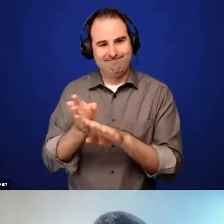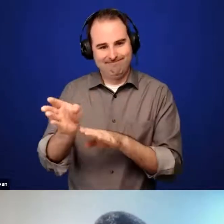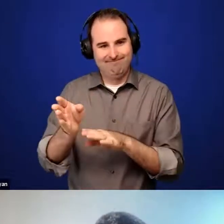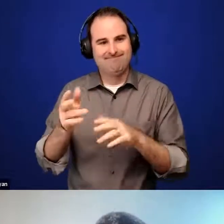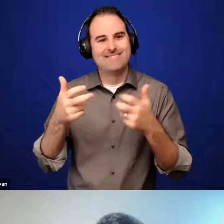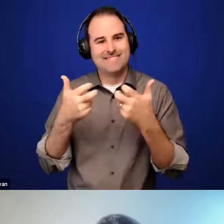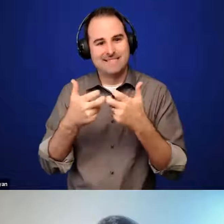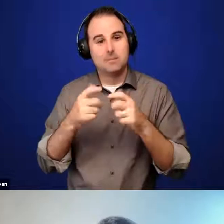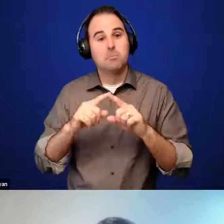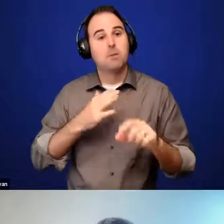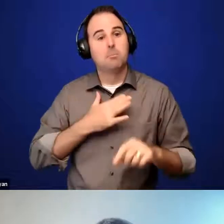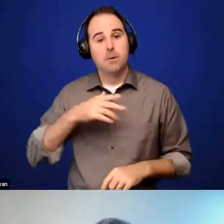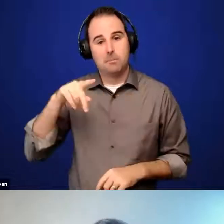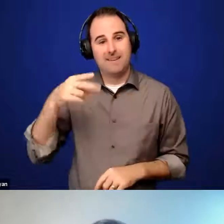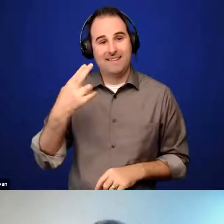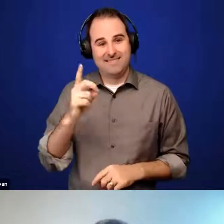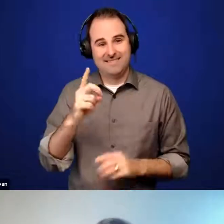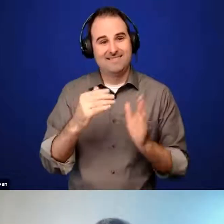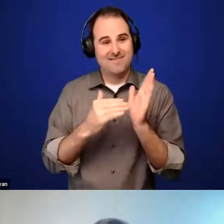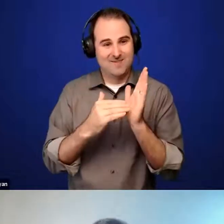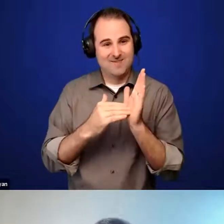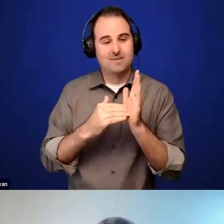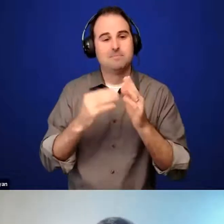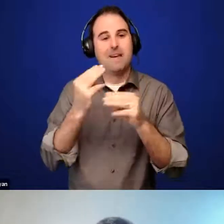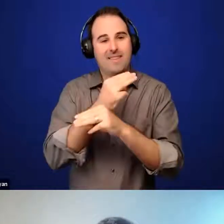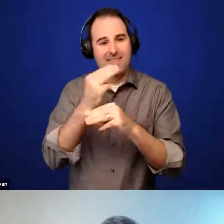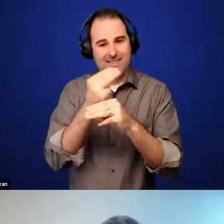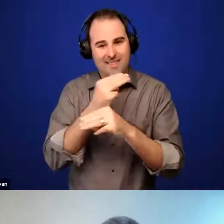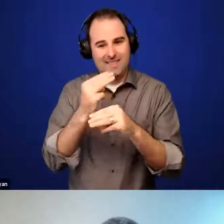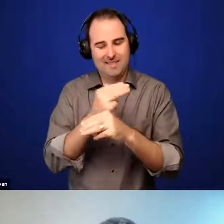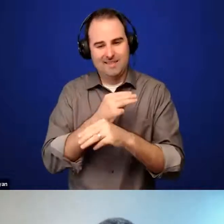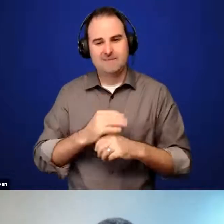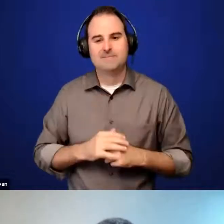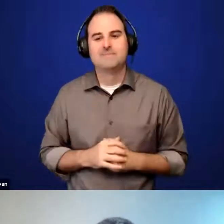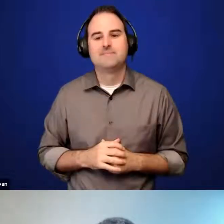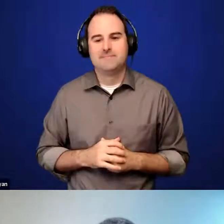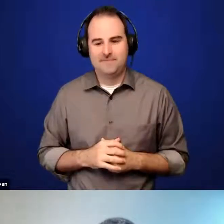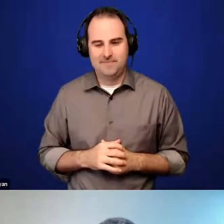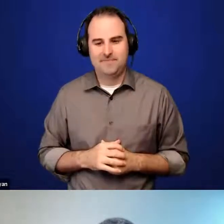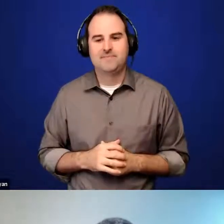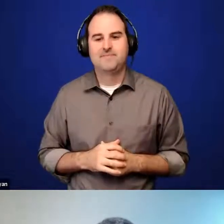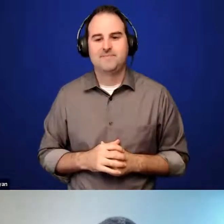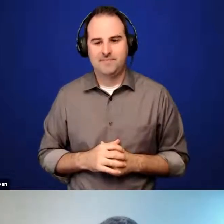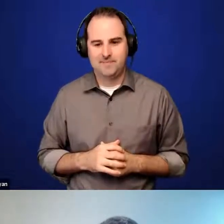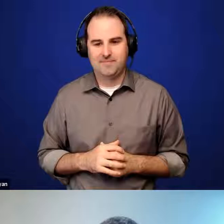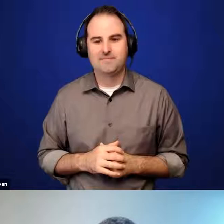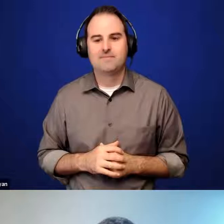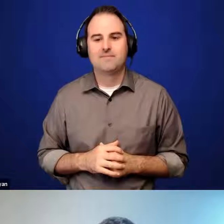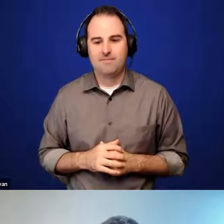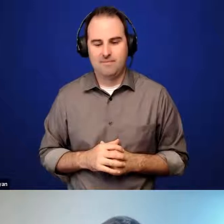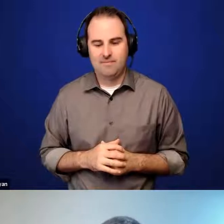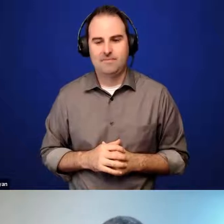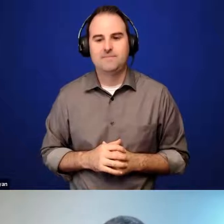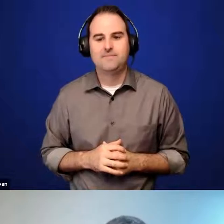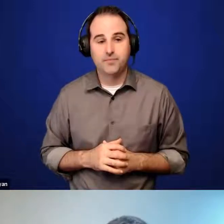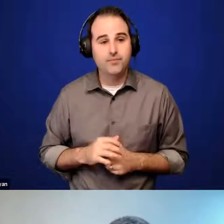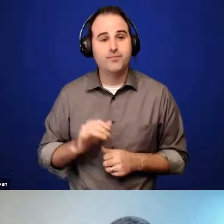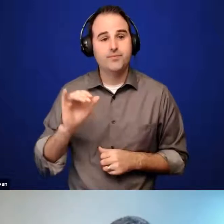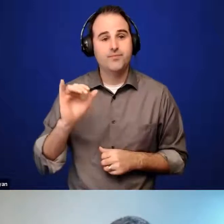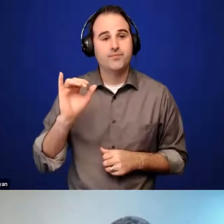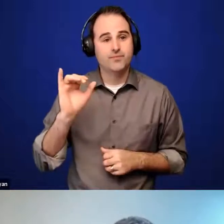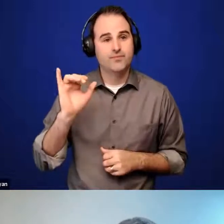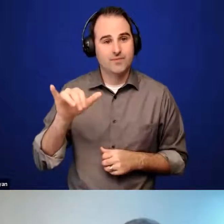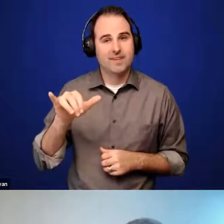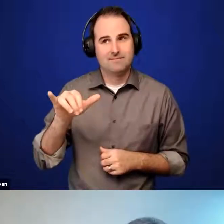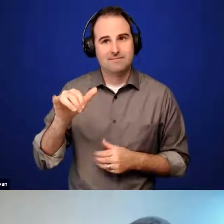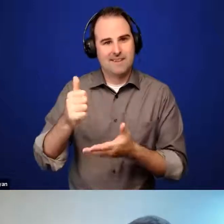in mathematics. And that's why it gave me this way mechanism to combine